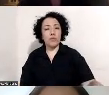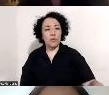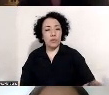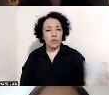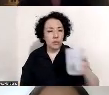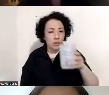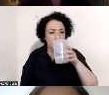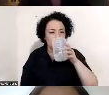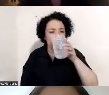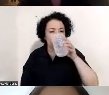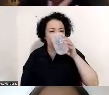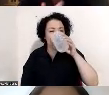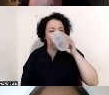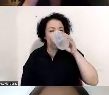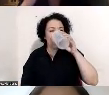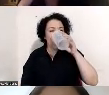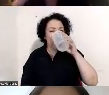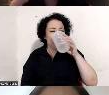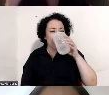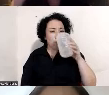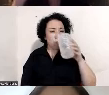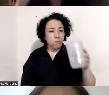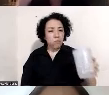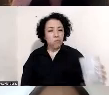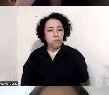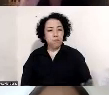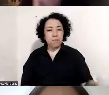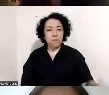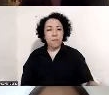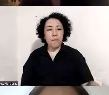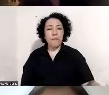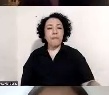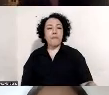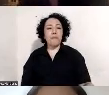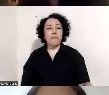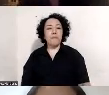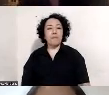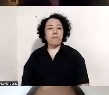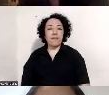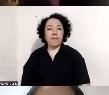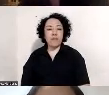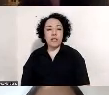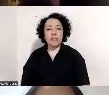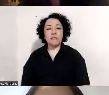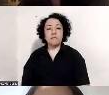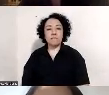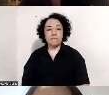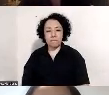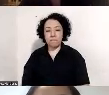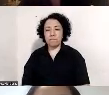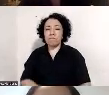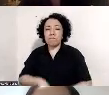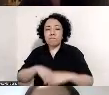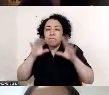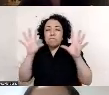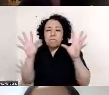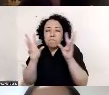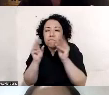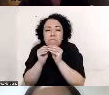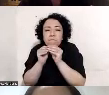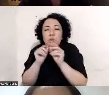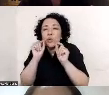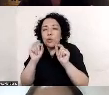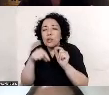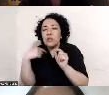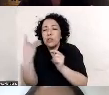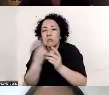with our project website, where many of these articles are just a click away. Então, para resumir, nós viemos estudando